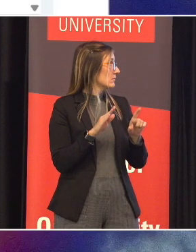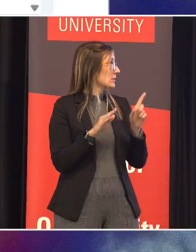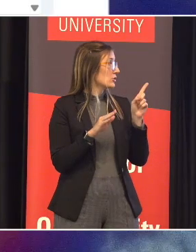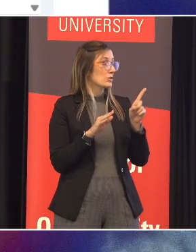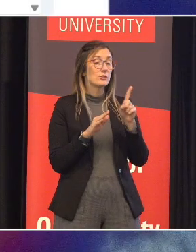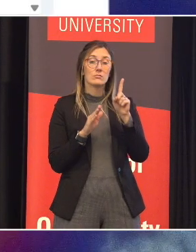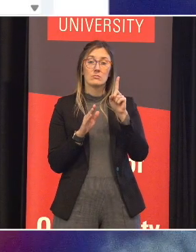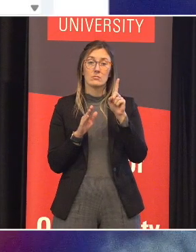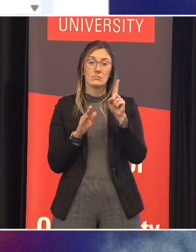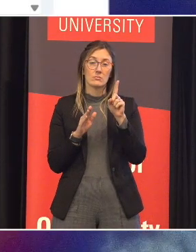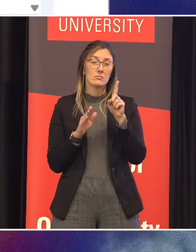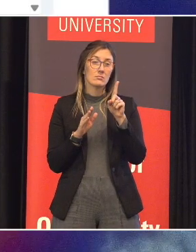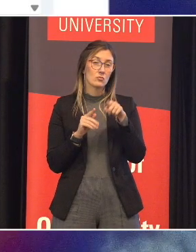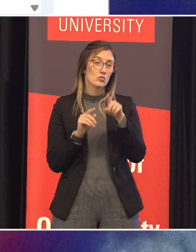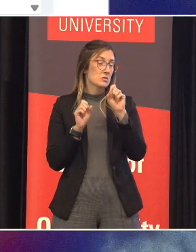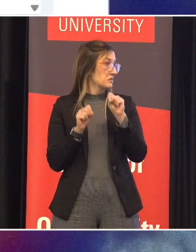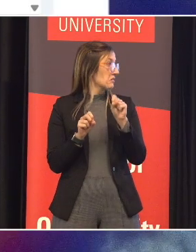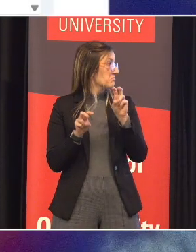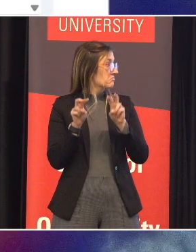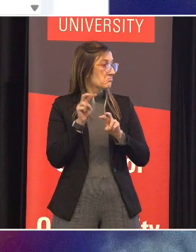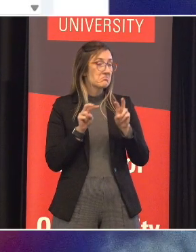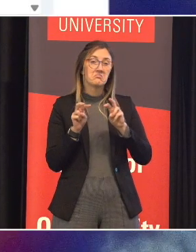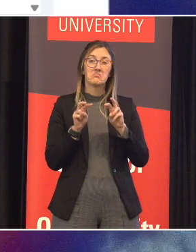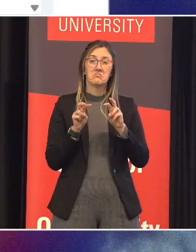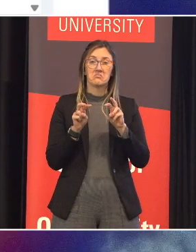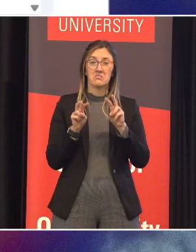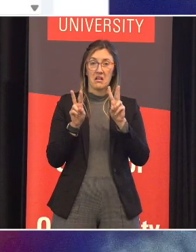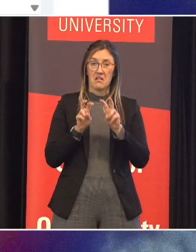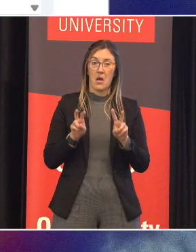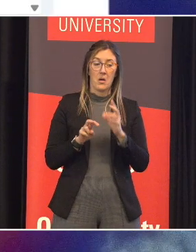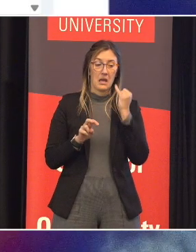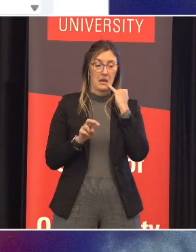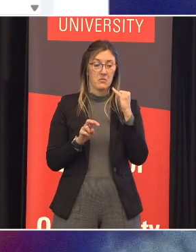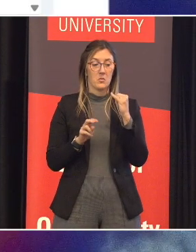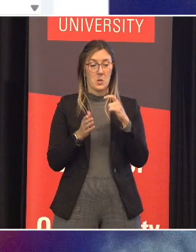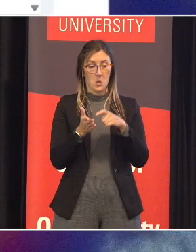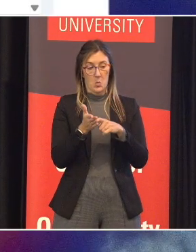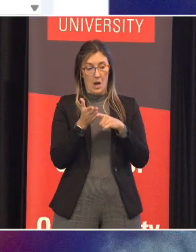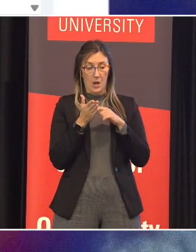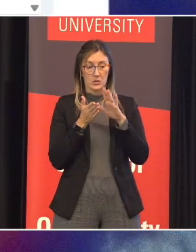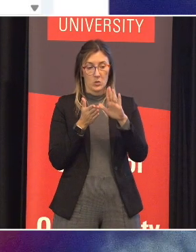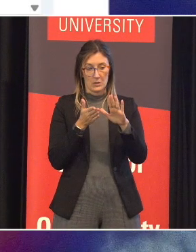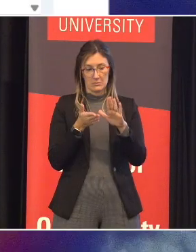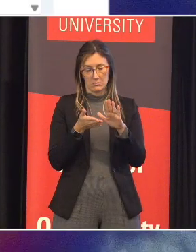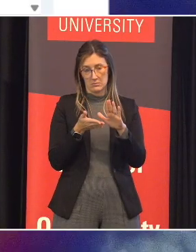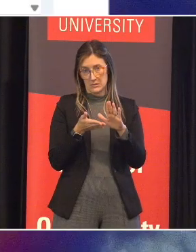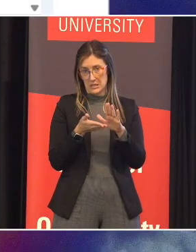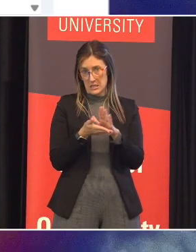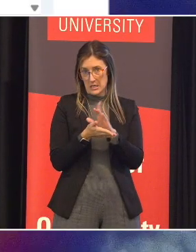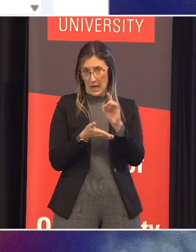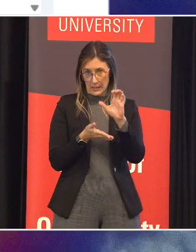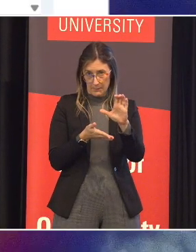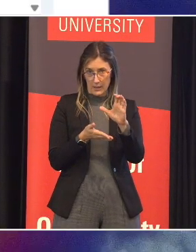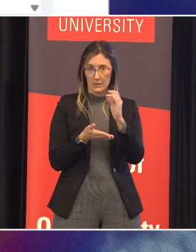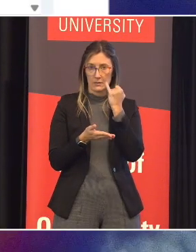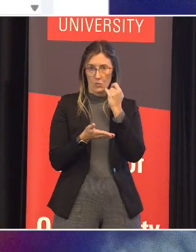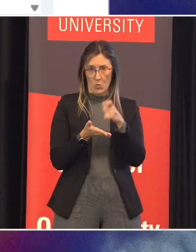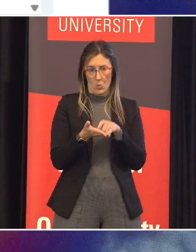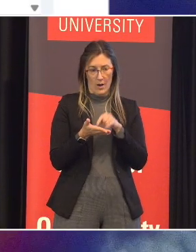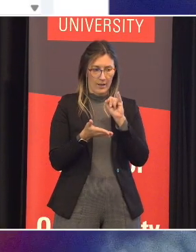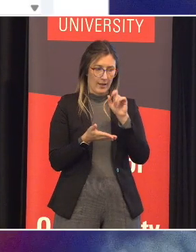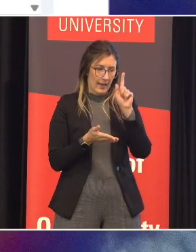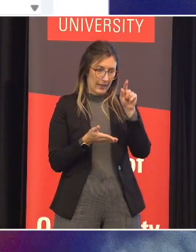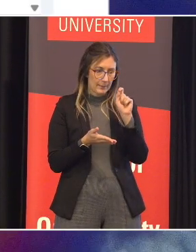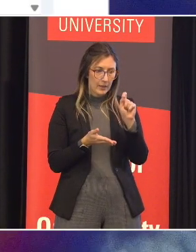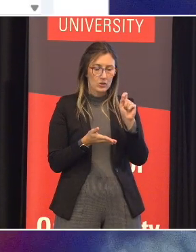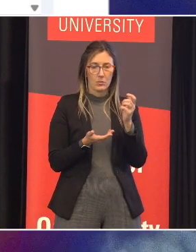you can evaluate kind of in your mind and manually, and if it applies to your document. This is a one-pager, maybe 1 page and a half. Do you really